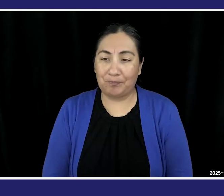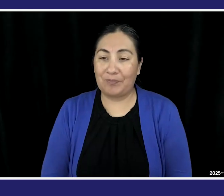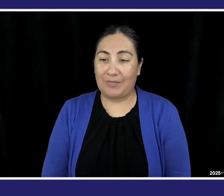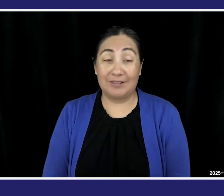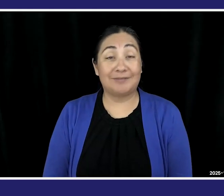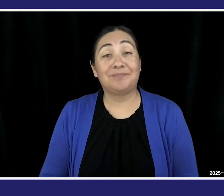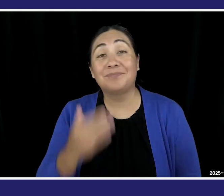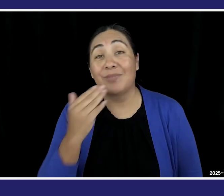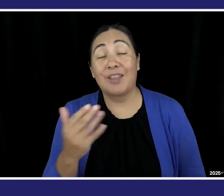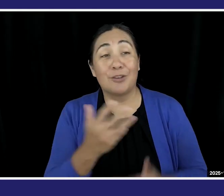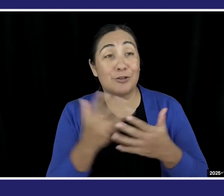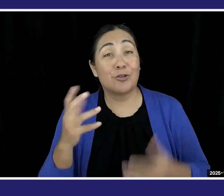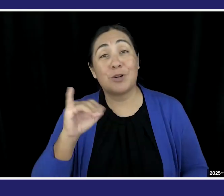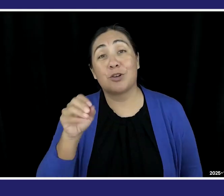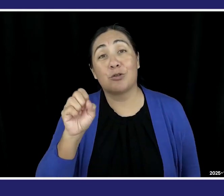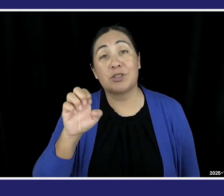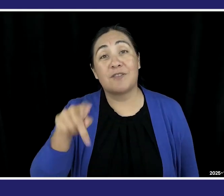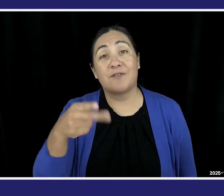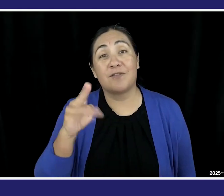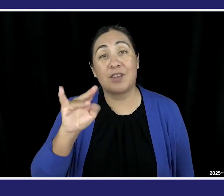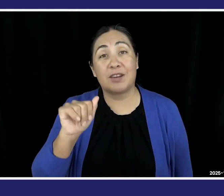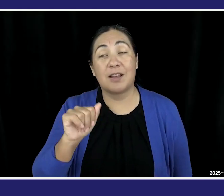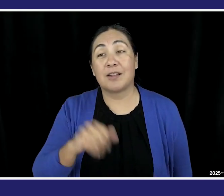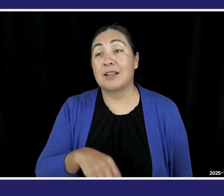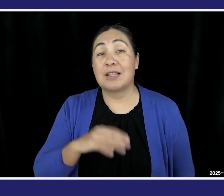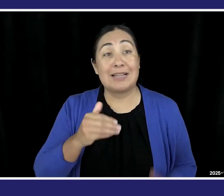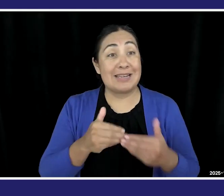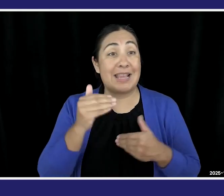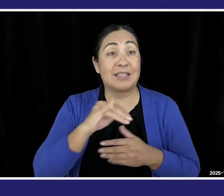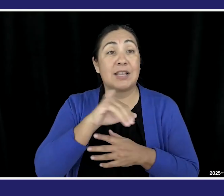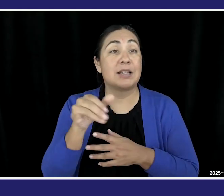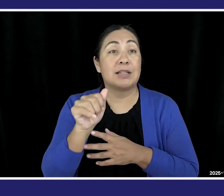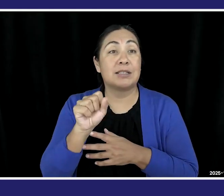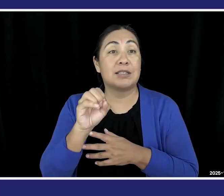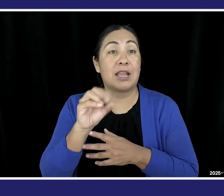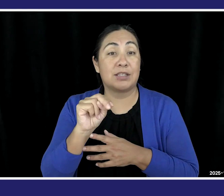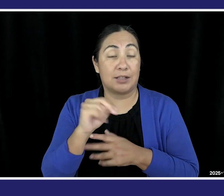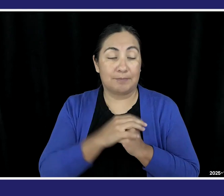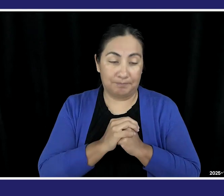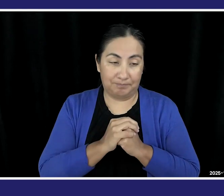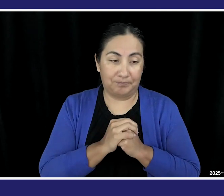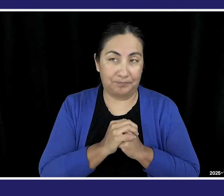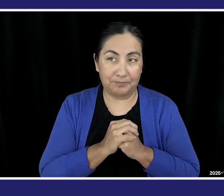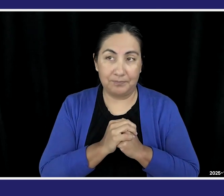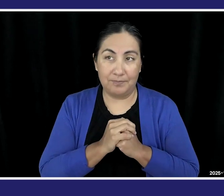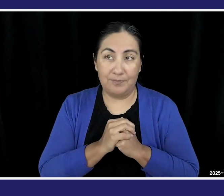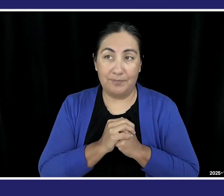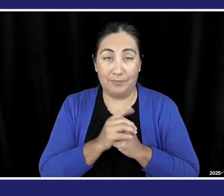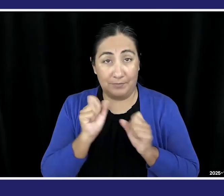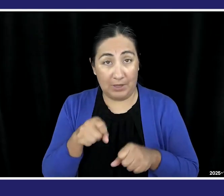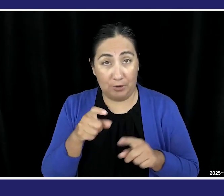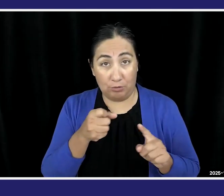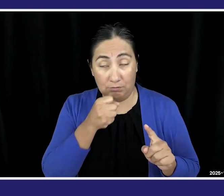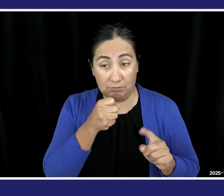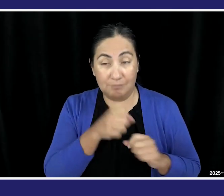Great. Thank you very much, Josefina. Jason, you are next on the list. Are you able to come off of